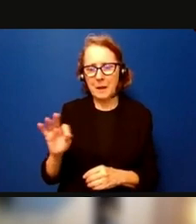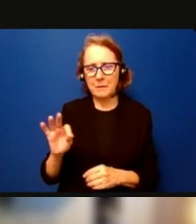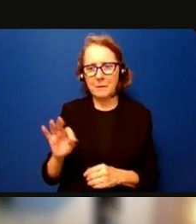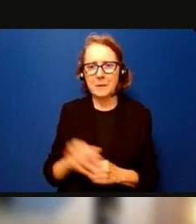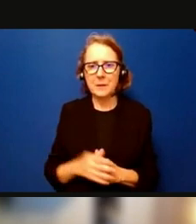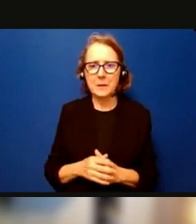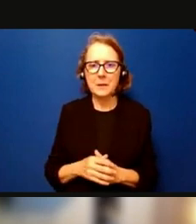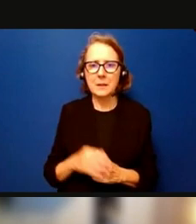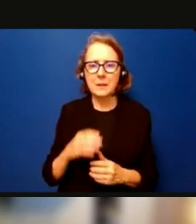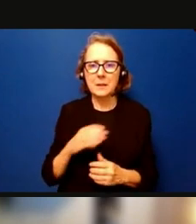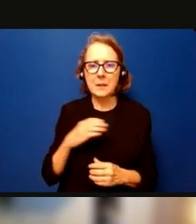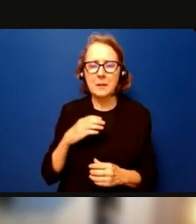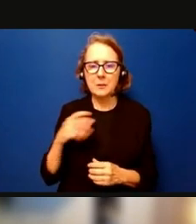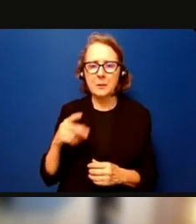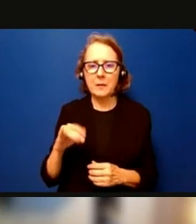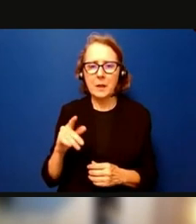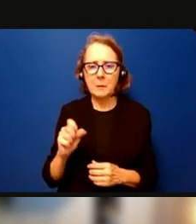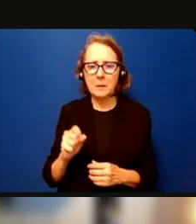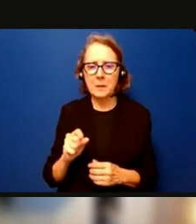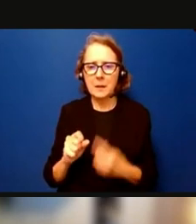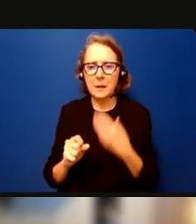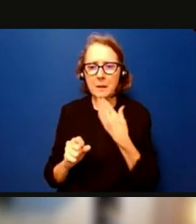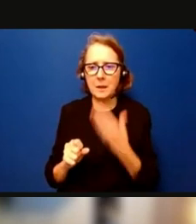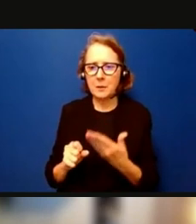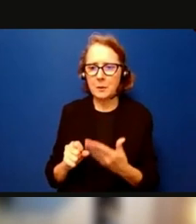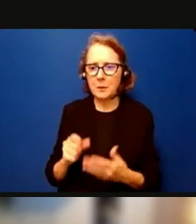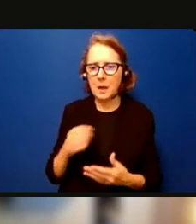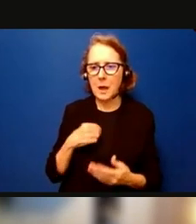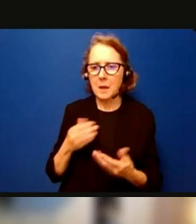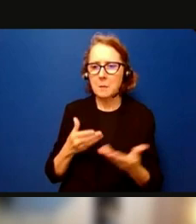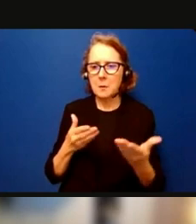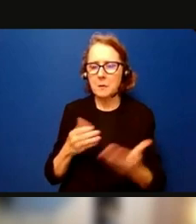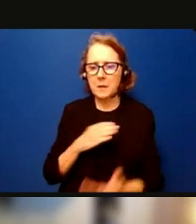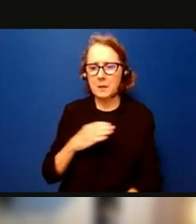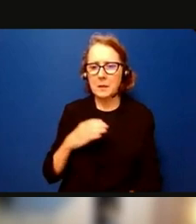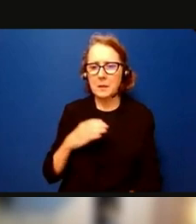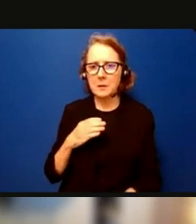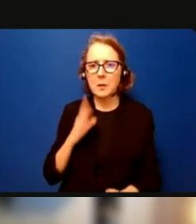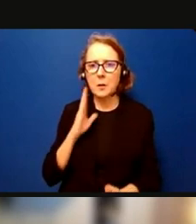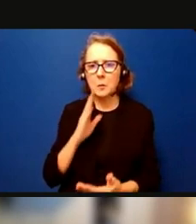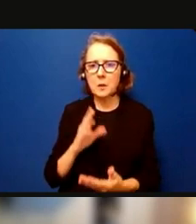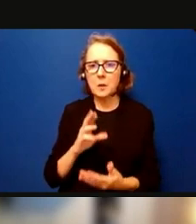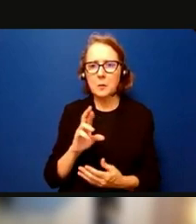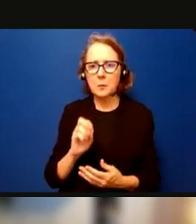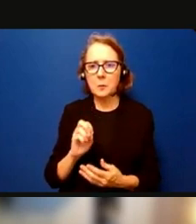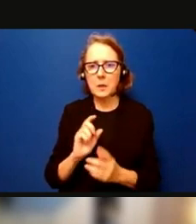I move staff recommendation that council shall reallocate